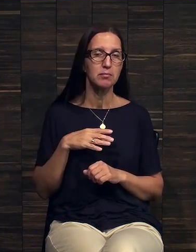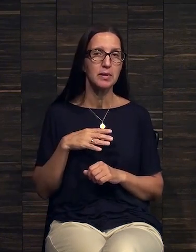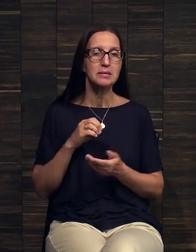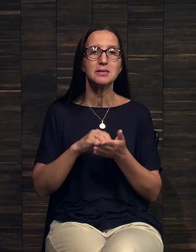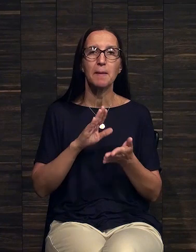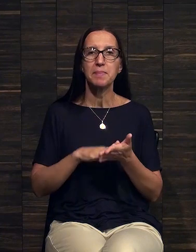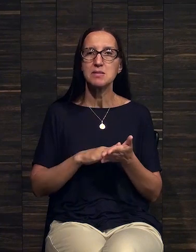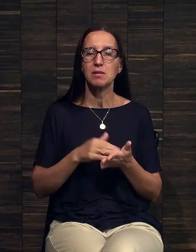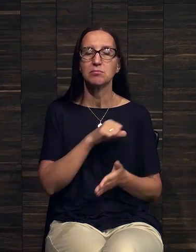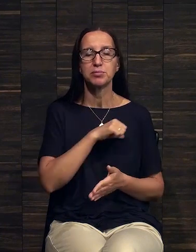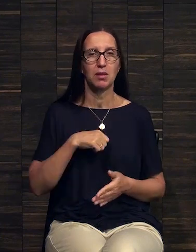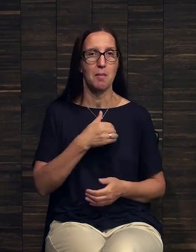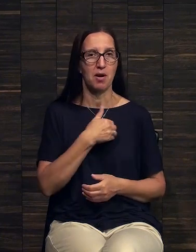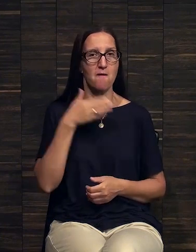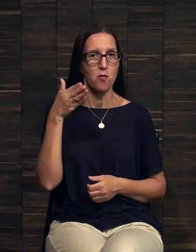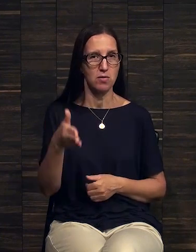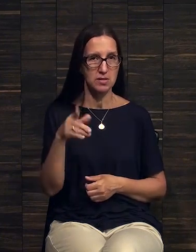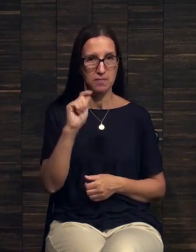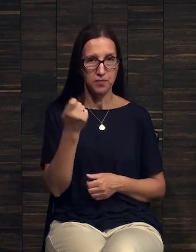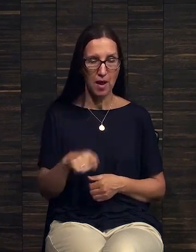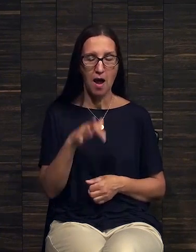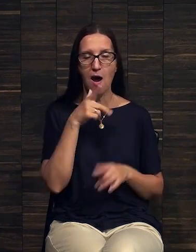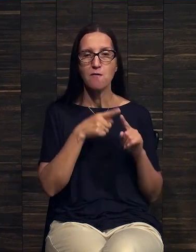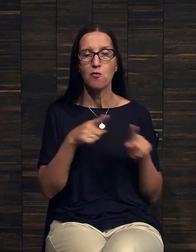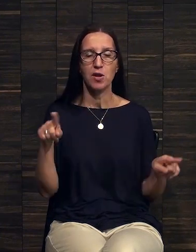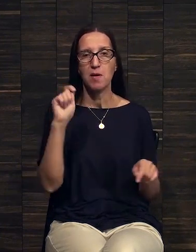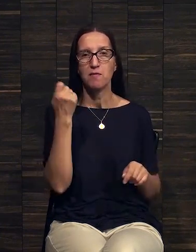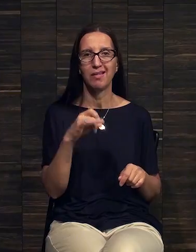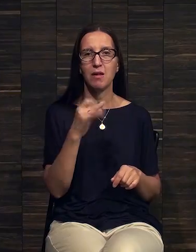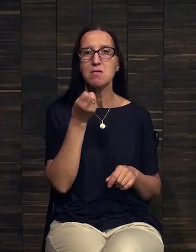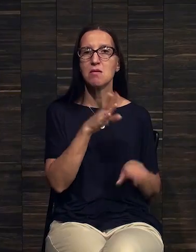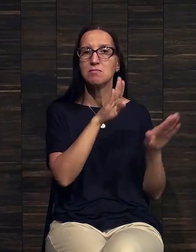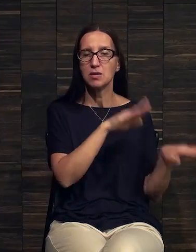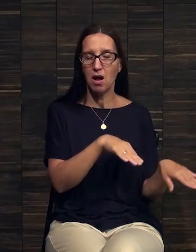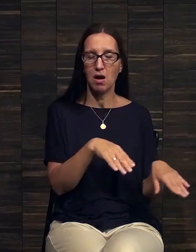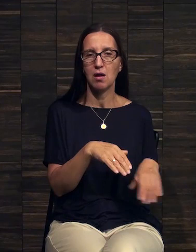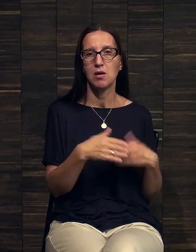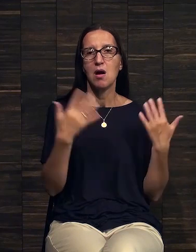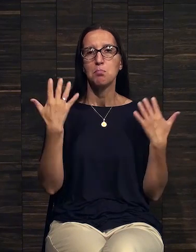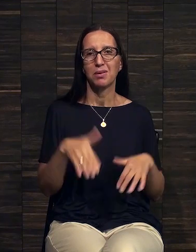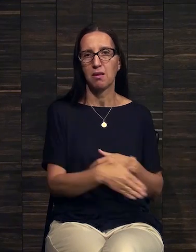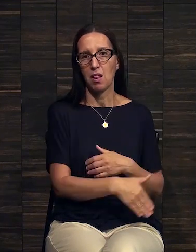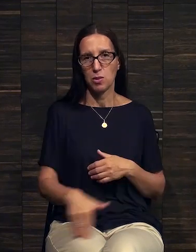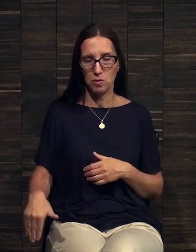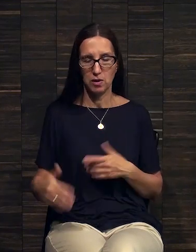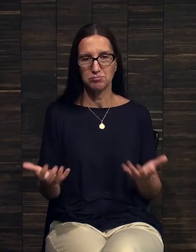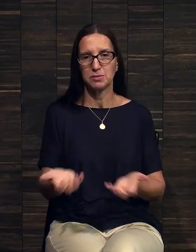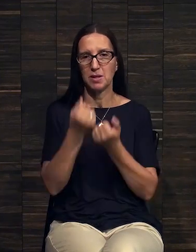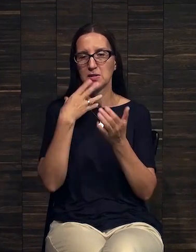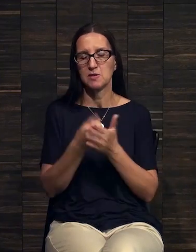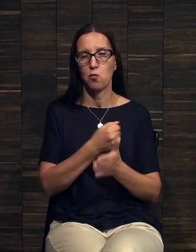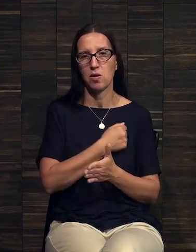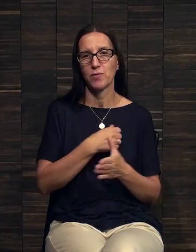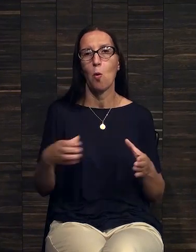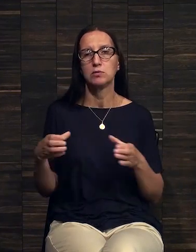into someone. He kind of became a volunteer in Iraq and lost two of his